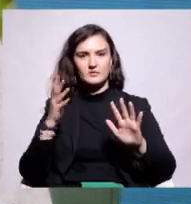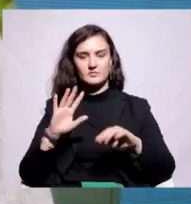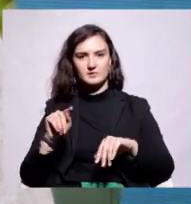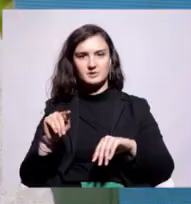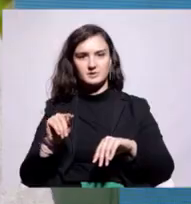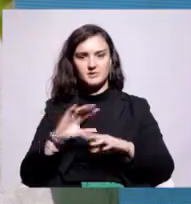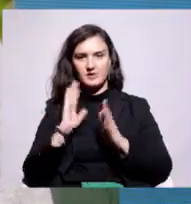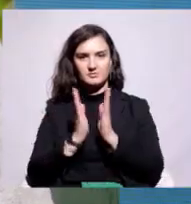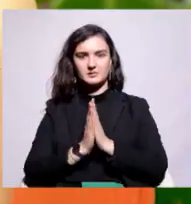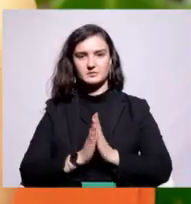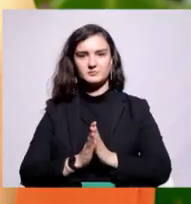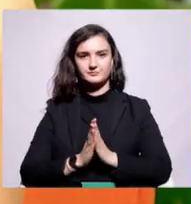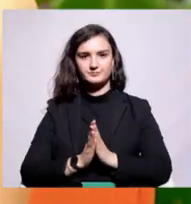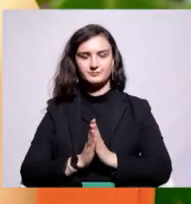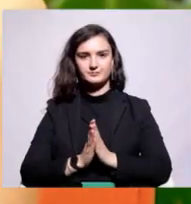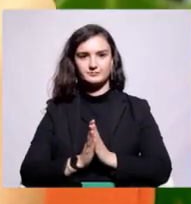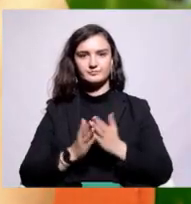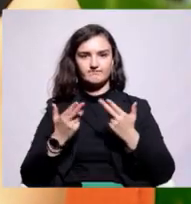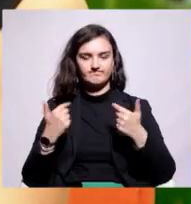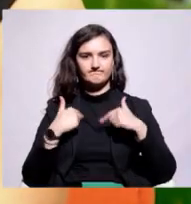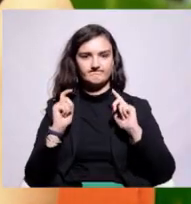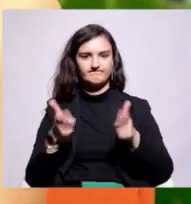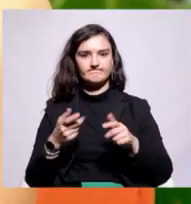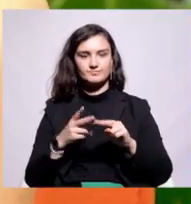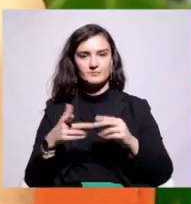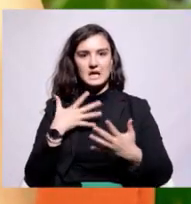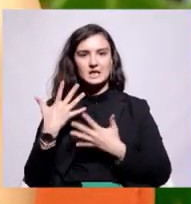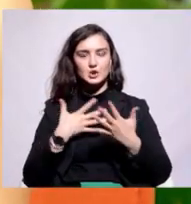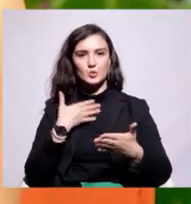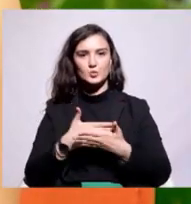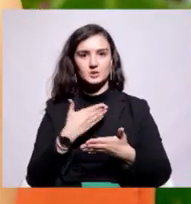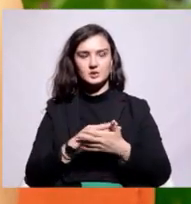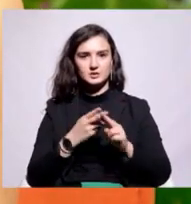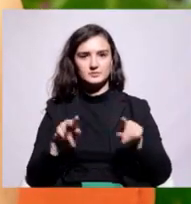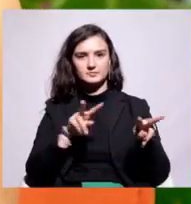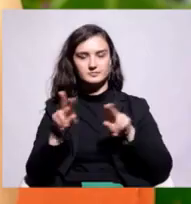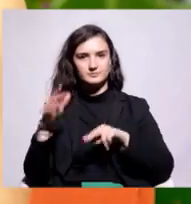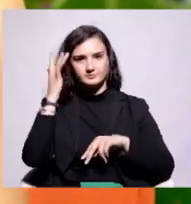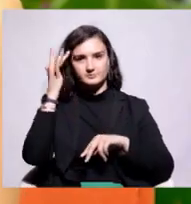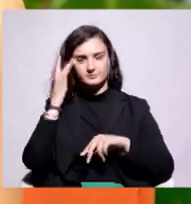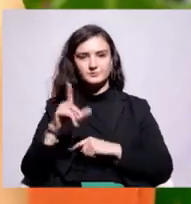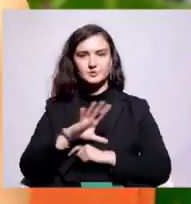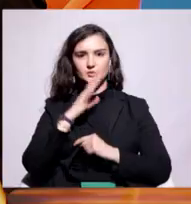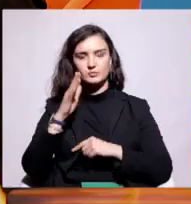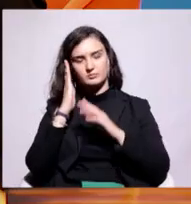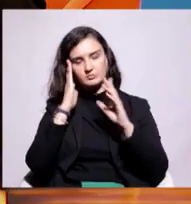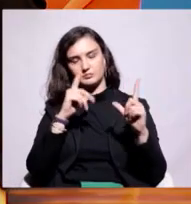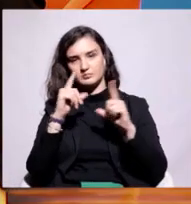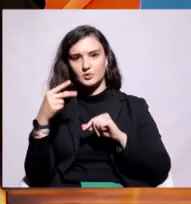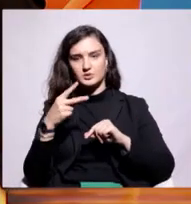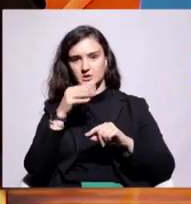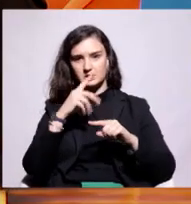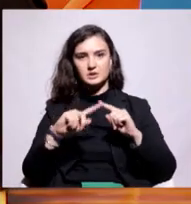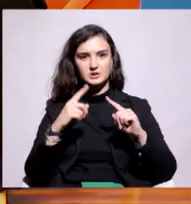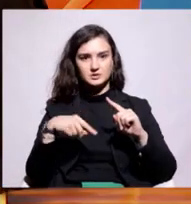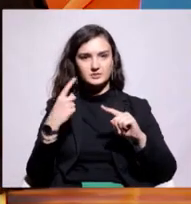by everything. Yes, so I would agree that being inactive is like being asleep for 20 years maybe,